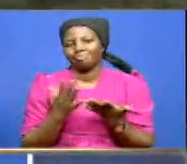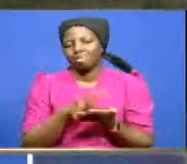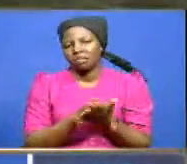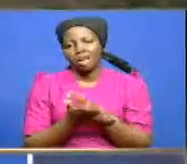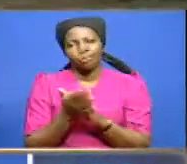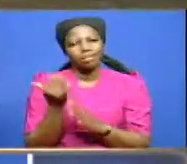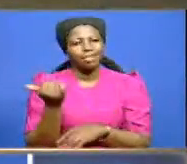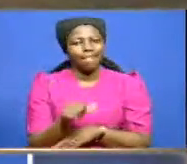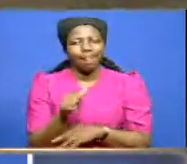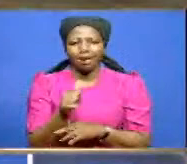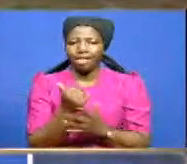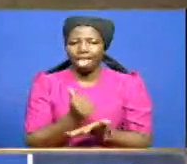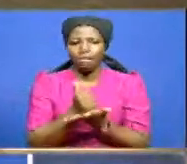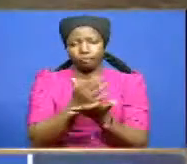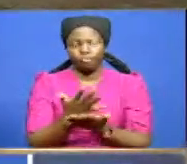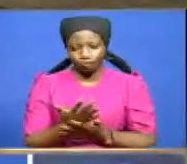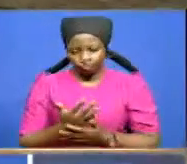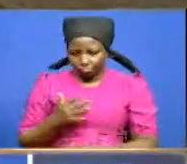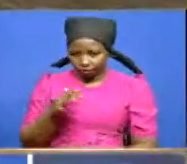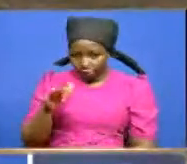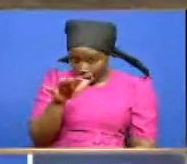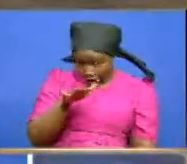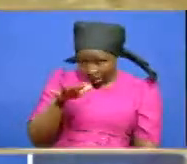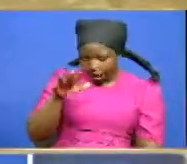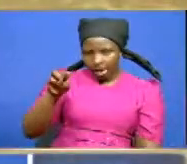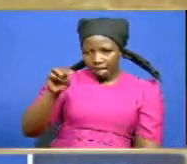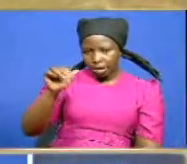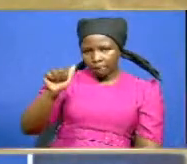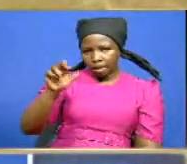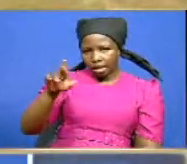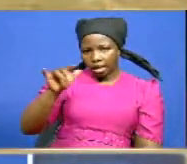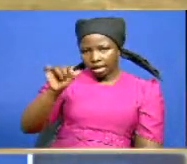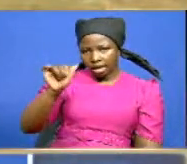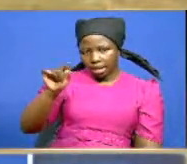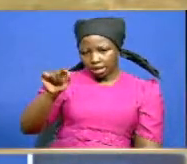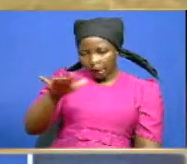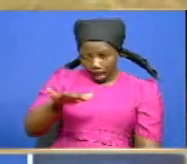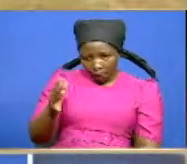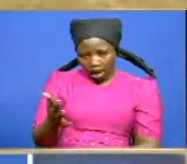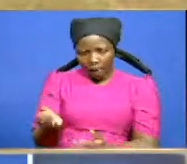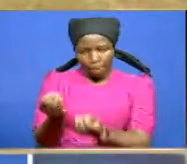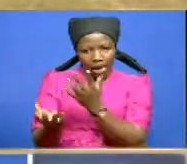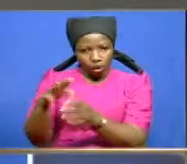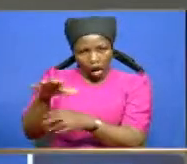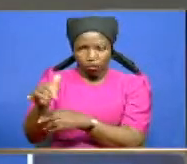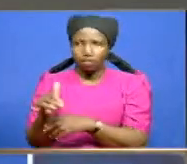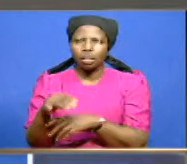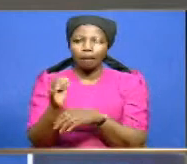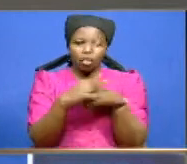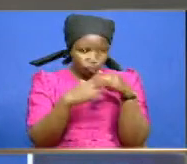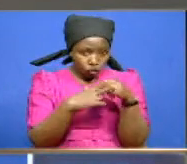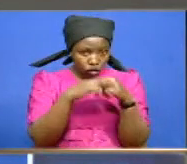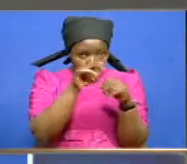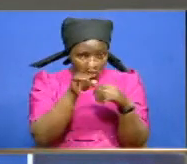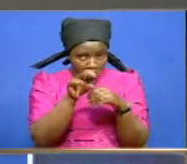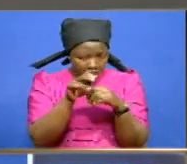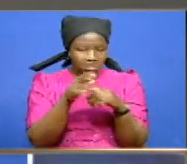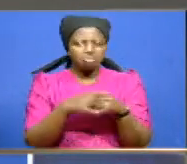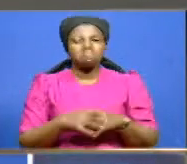Ngambo area in Marigat, Baringo County. This was in June 2020. The land was filled